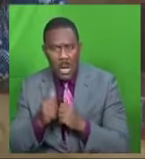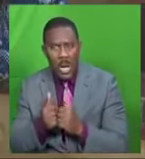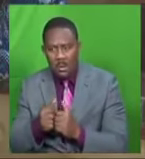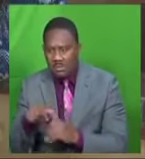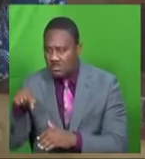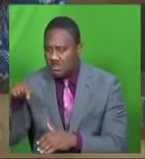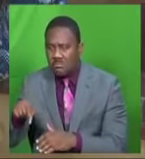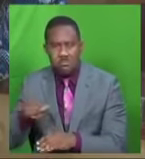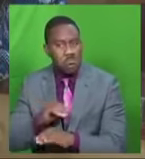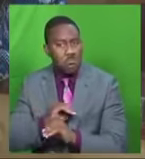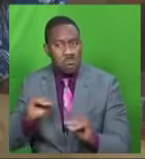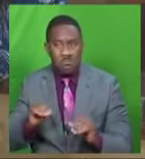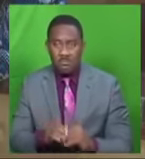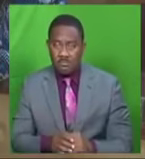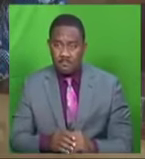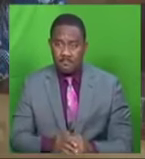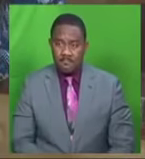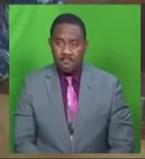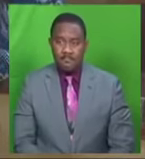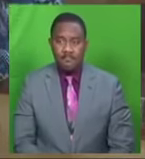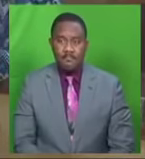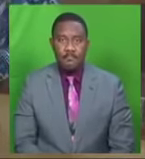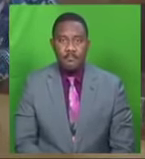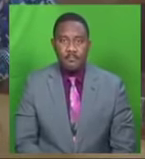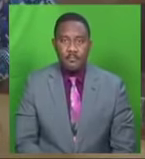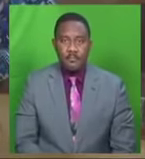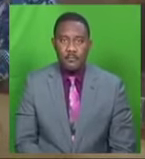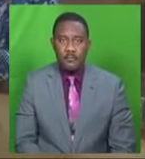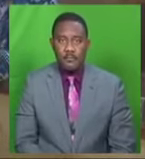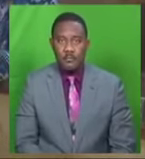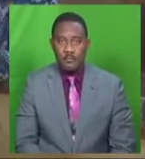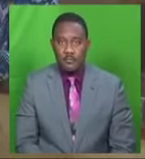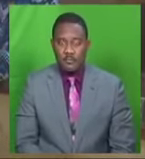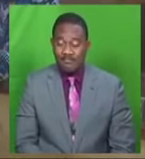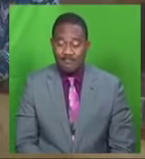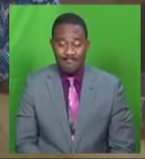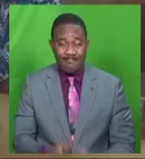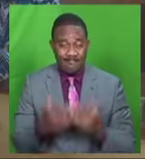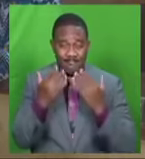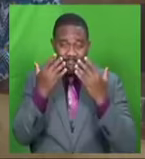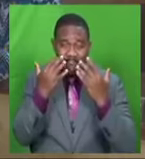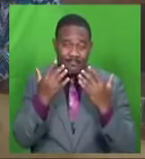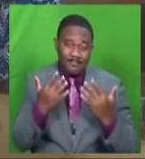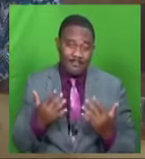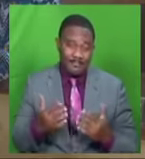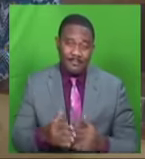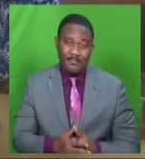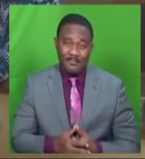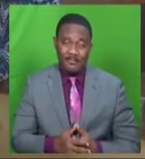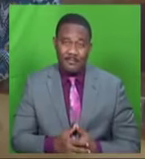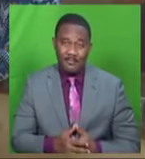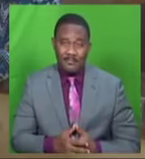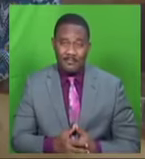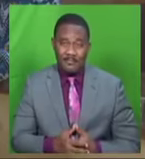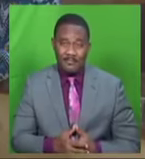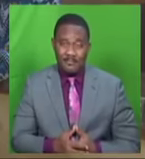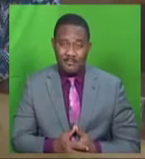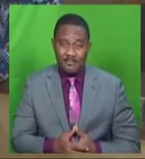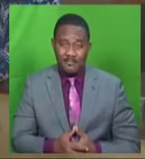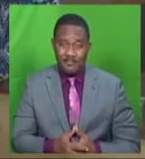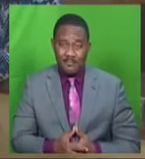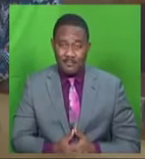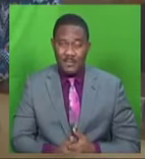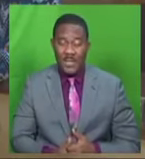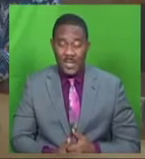that they're going to source funding for us to continue with those projects. It is sad. Mr. Speaker, let me say something briefly